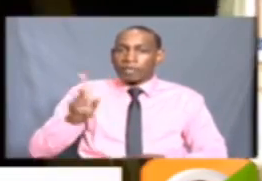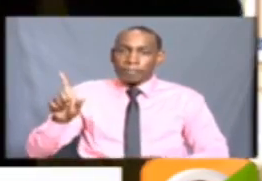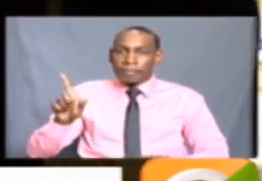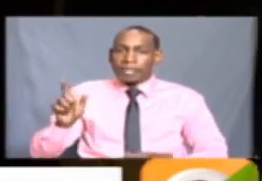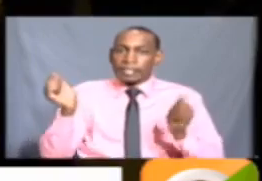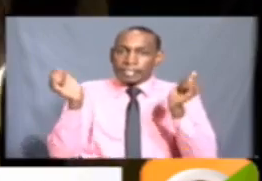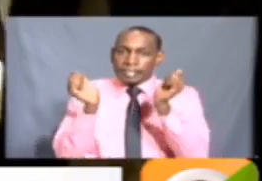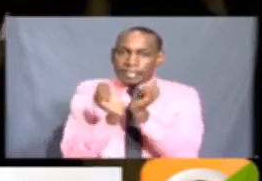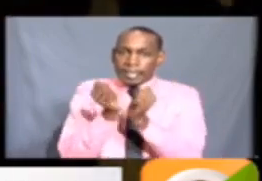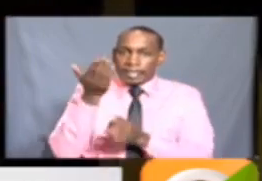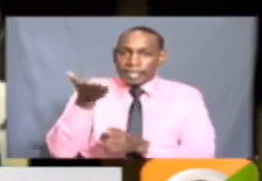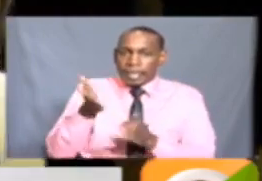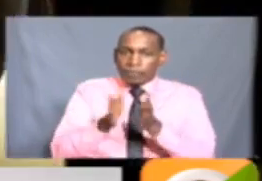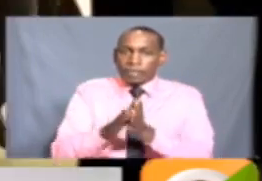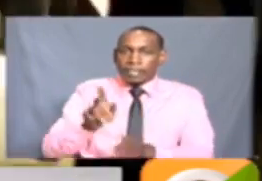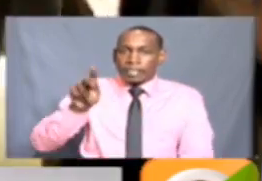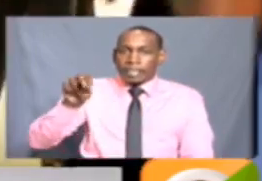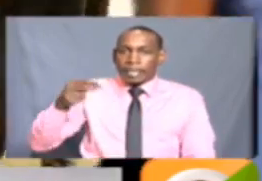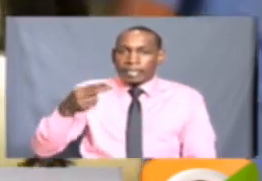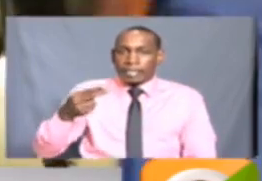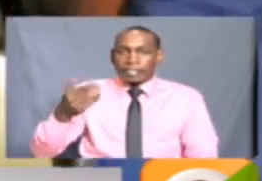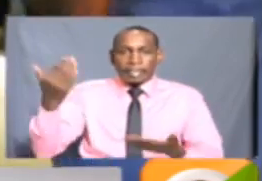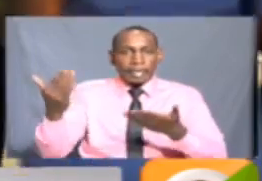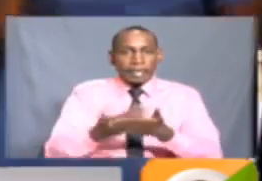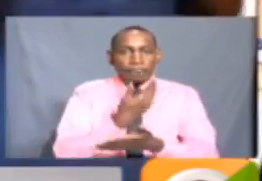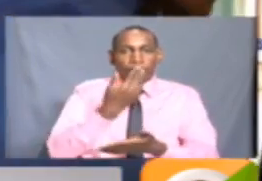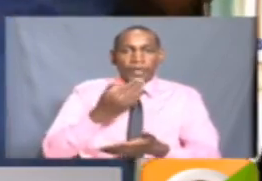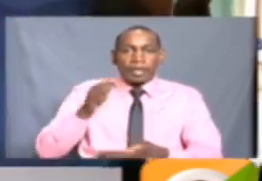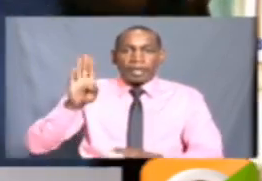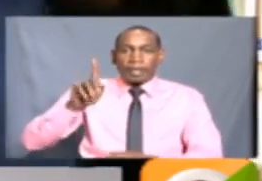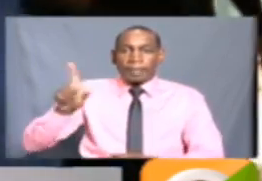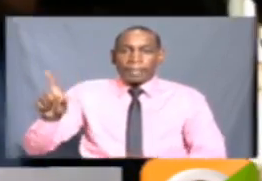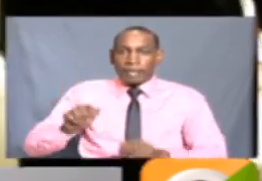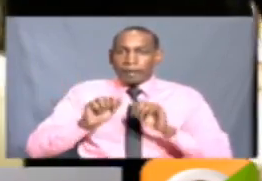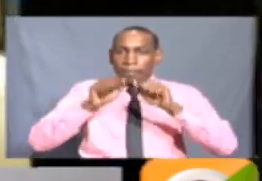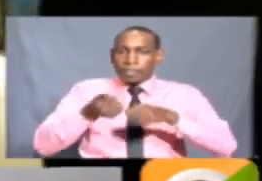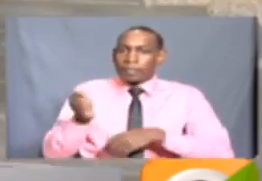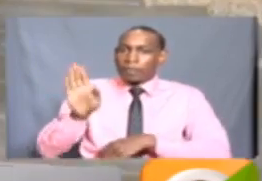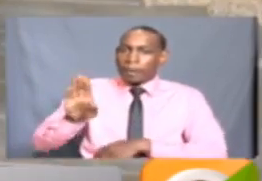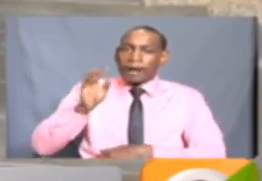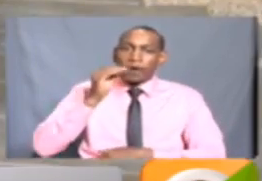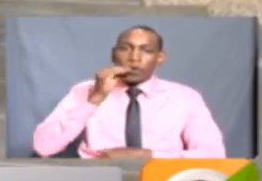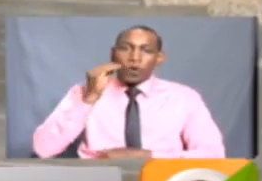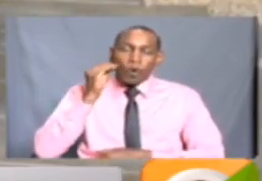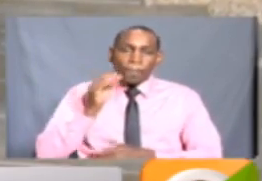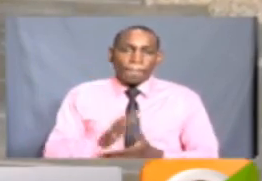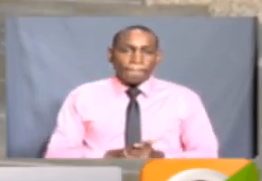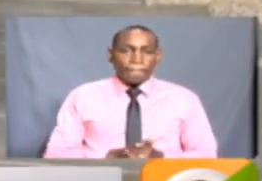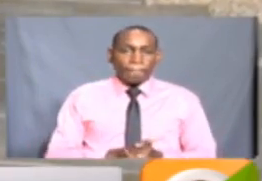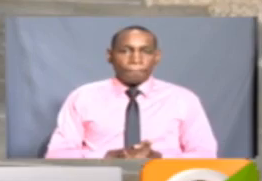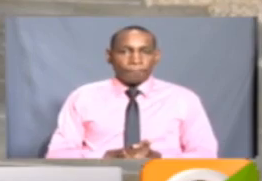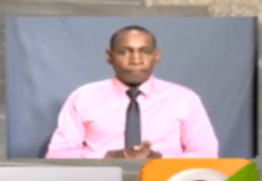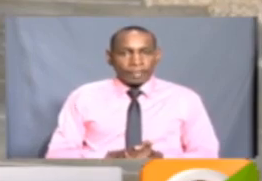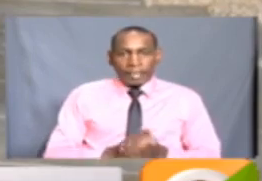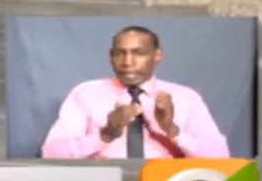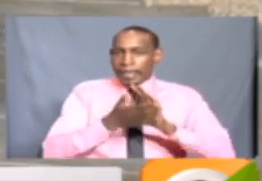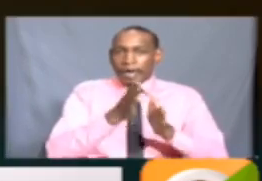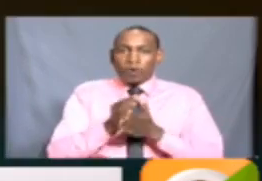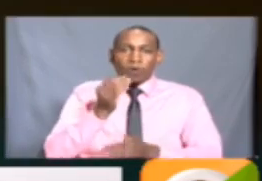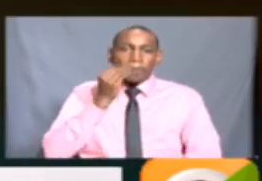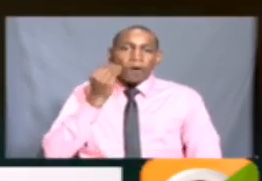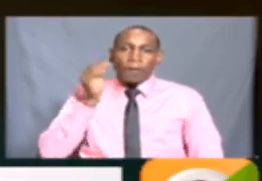here, despite KNH writing off their medical bills to allow them go home. They have nowhere to